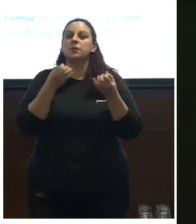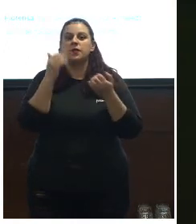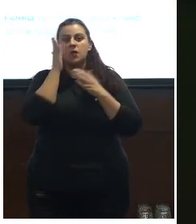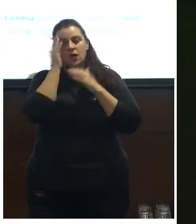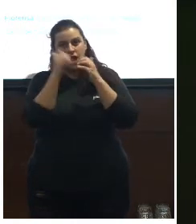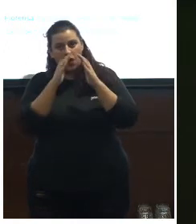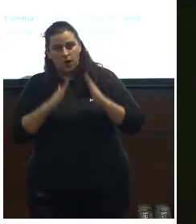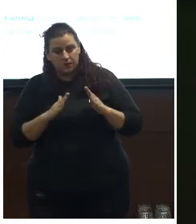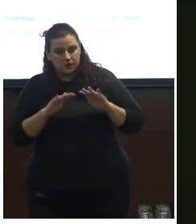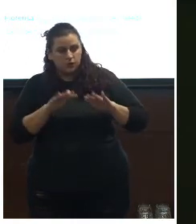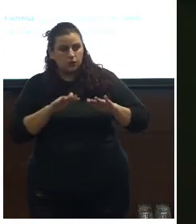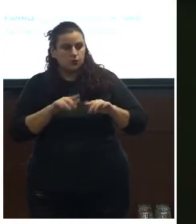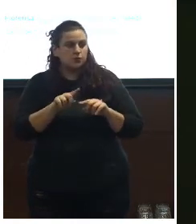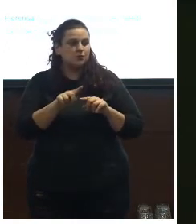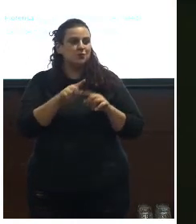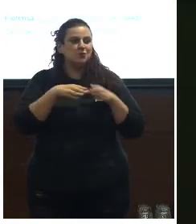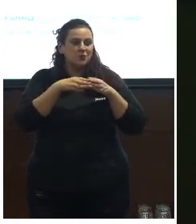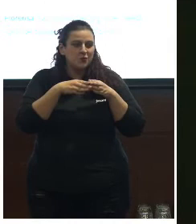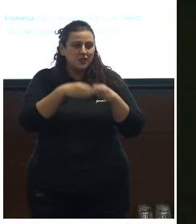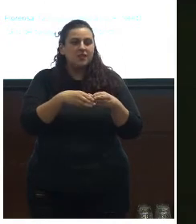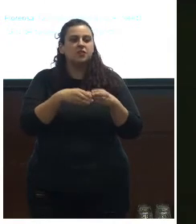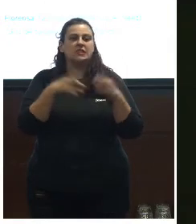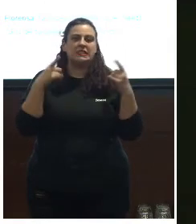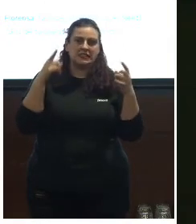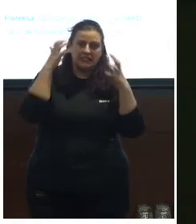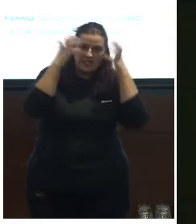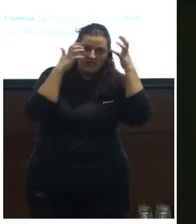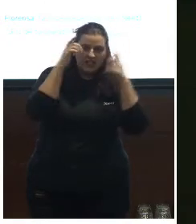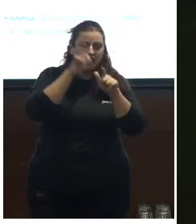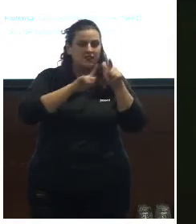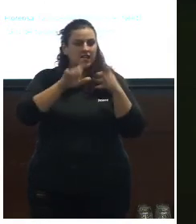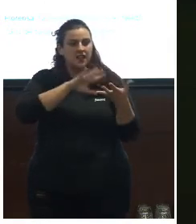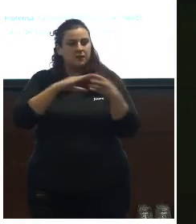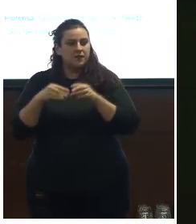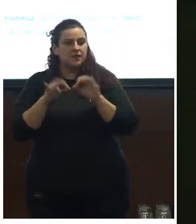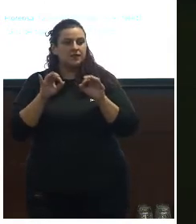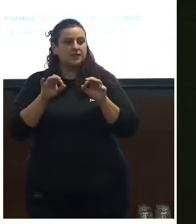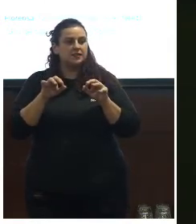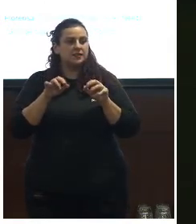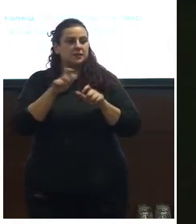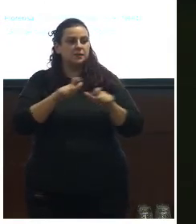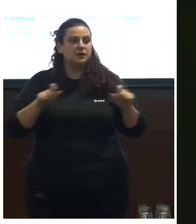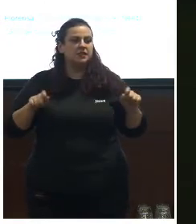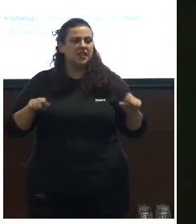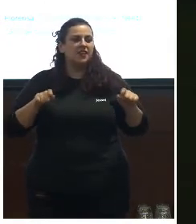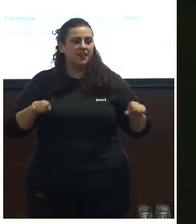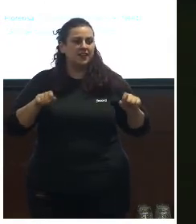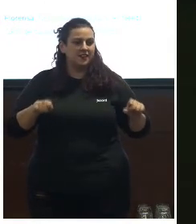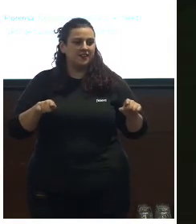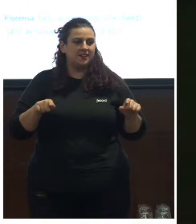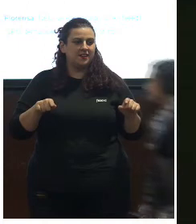alojamientos, cruceros, safaris y viajes adaptados para personas en silla de ruedas en numerosos lugares del